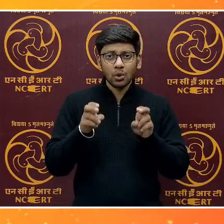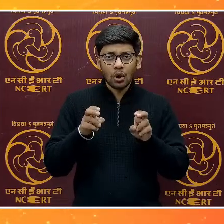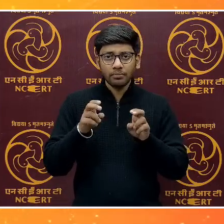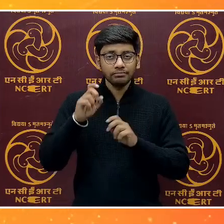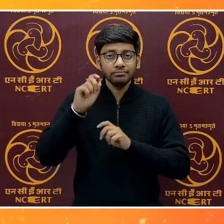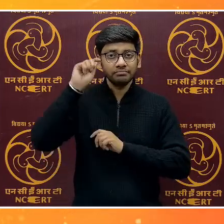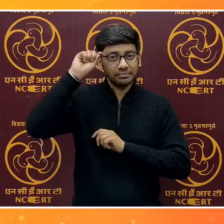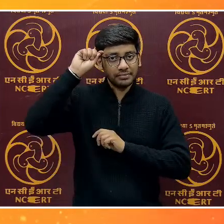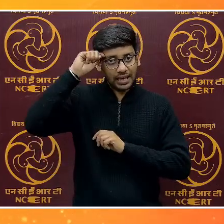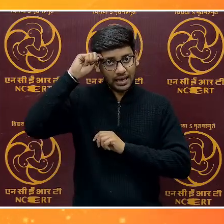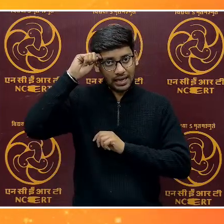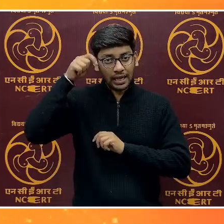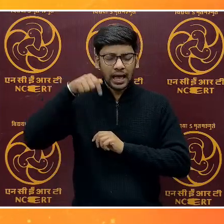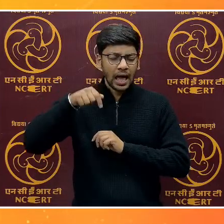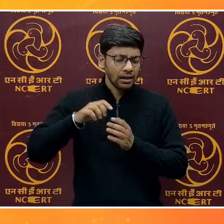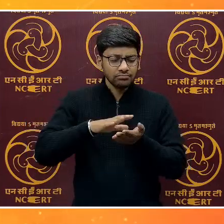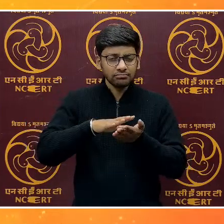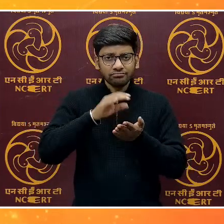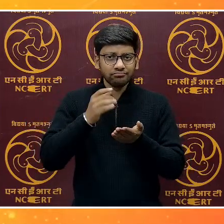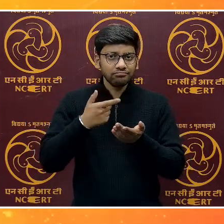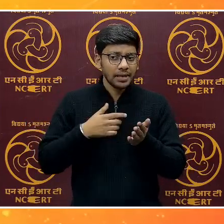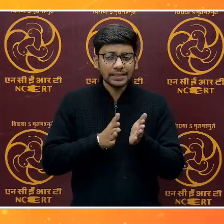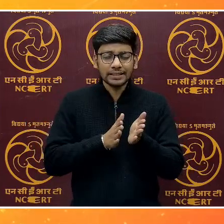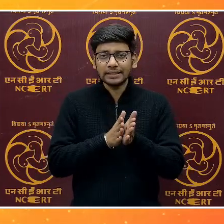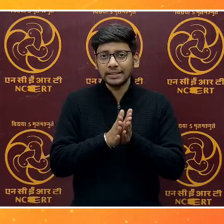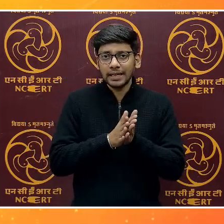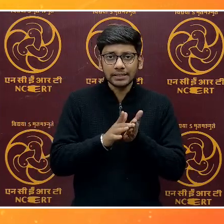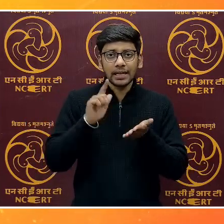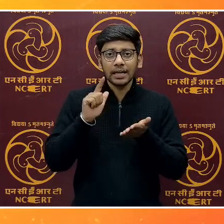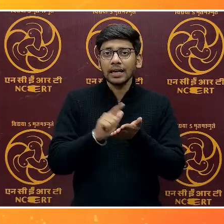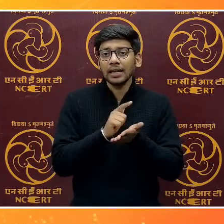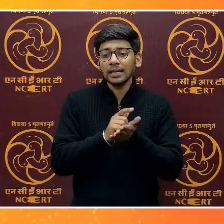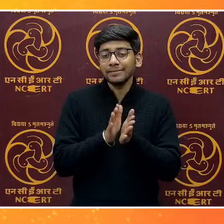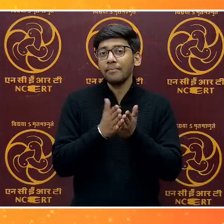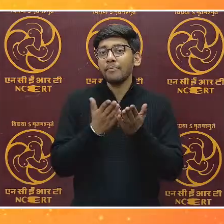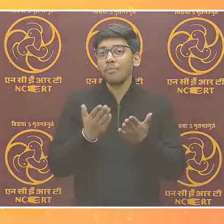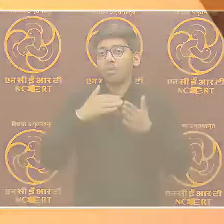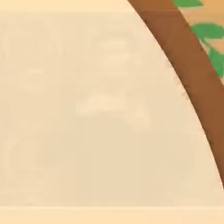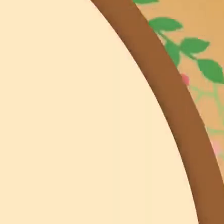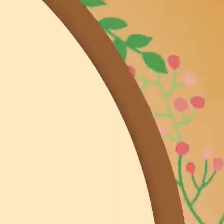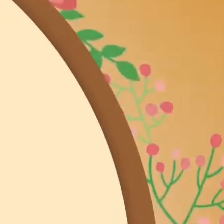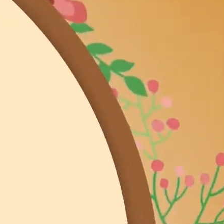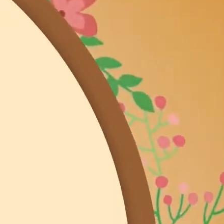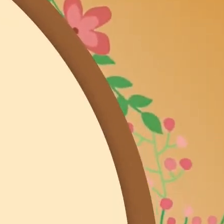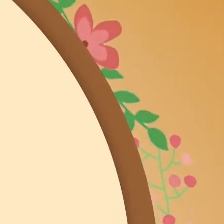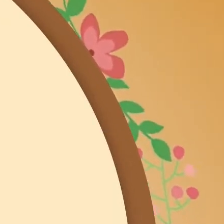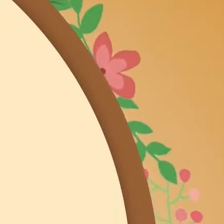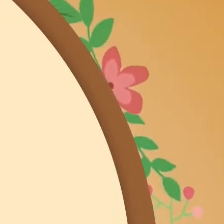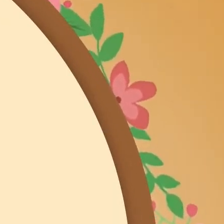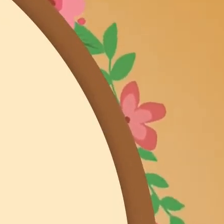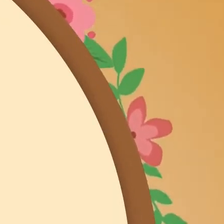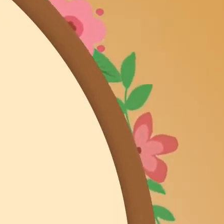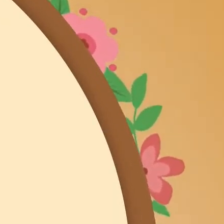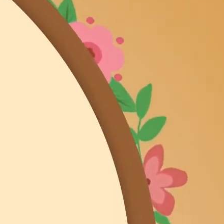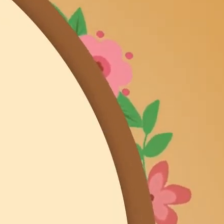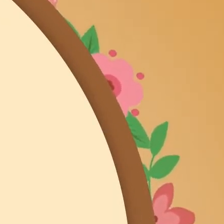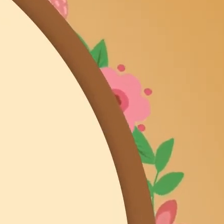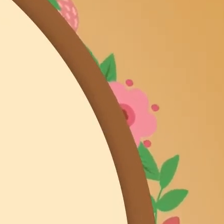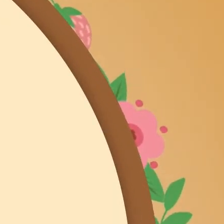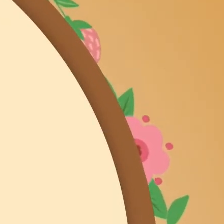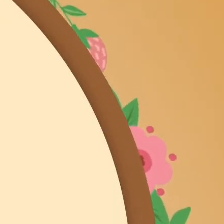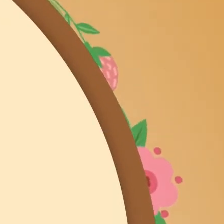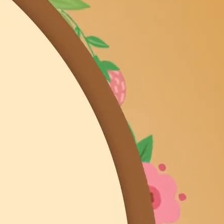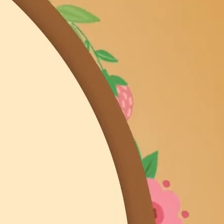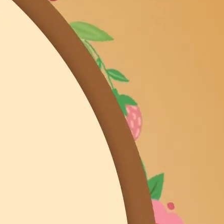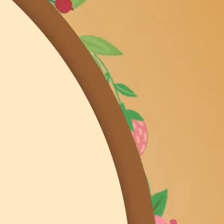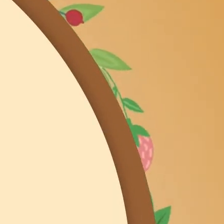English. We are going to learn about one interesting chapter from your textbook titled Night. This is chapter number 10 of your